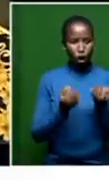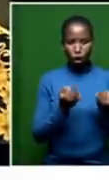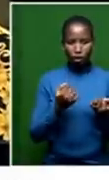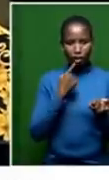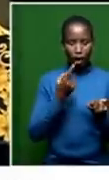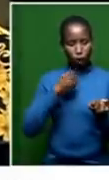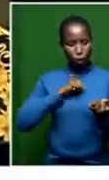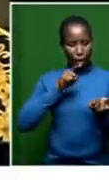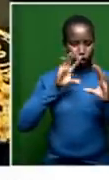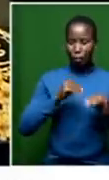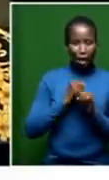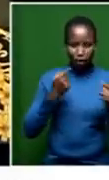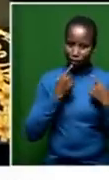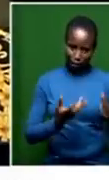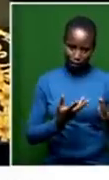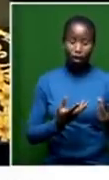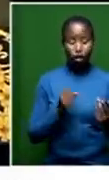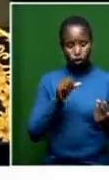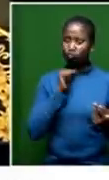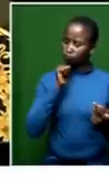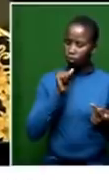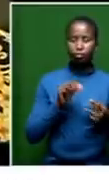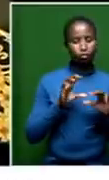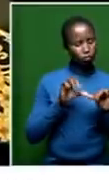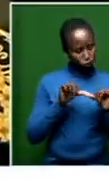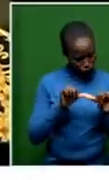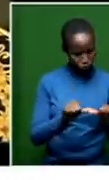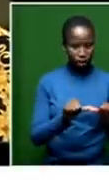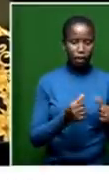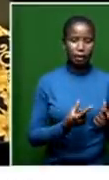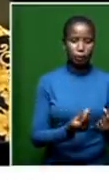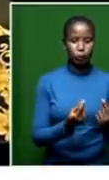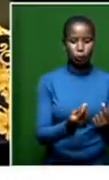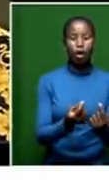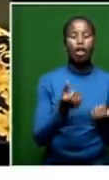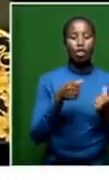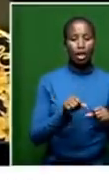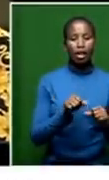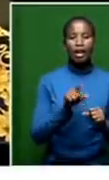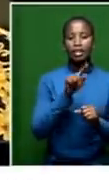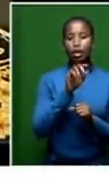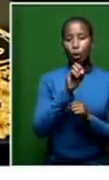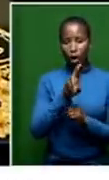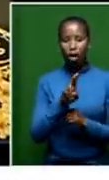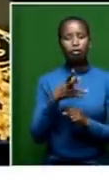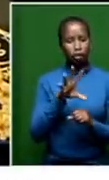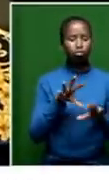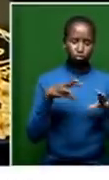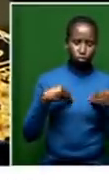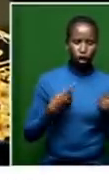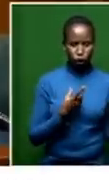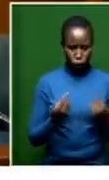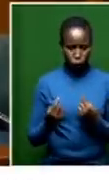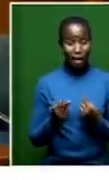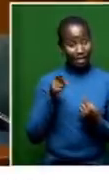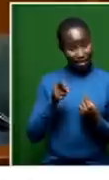proceeding. We then adopted the terms of reference and the schedule of activities that I can briefly